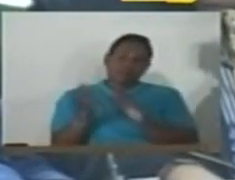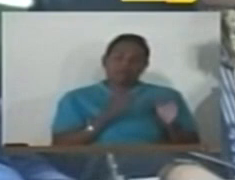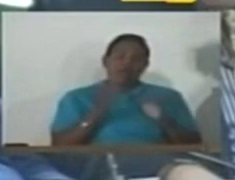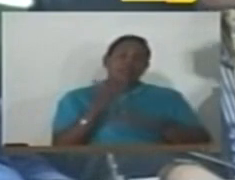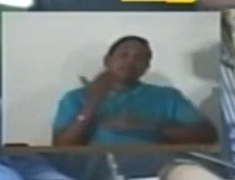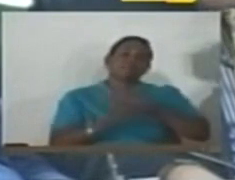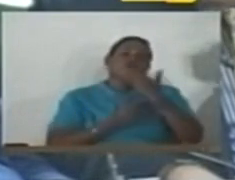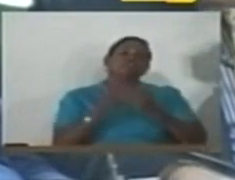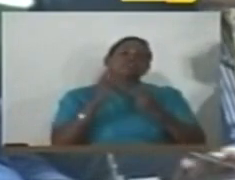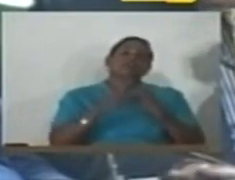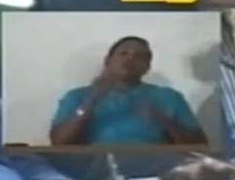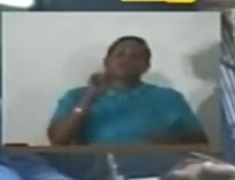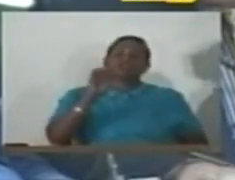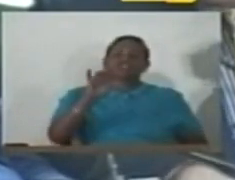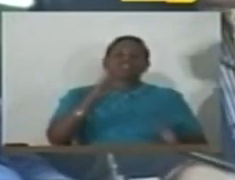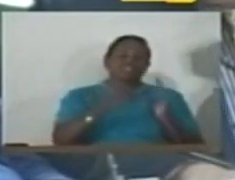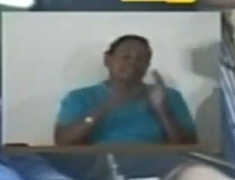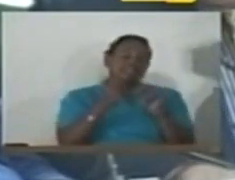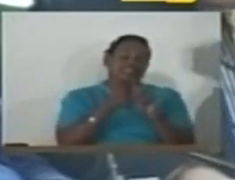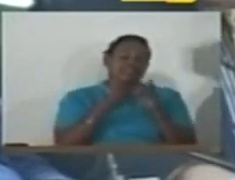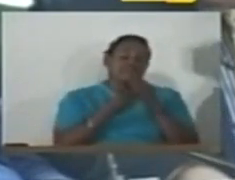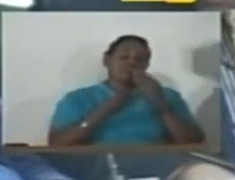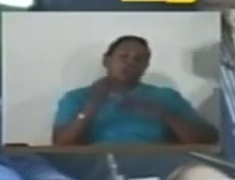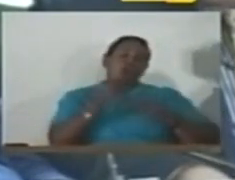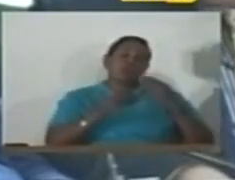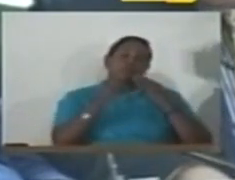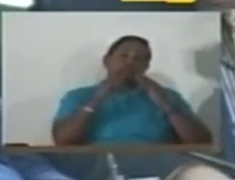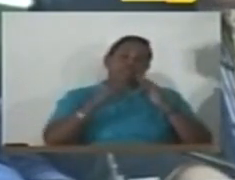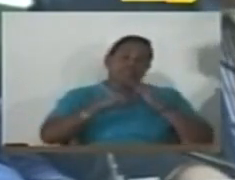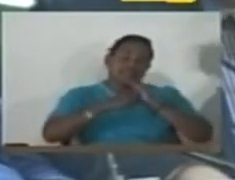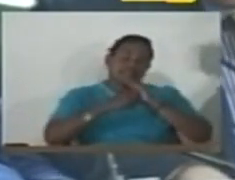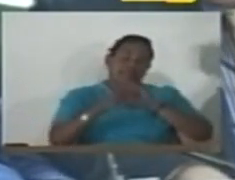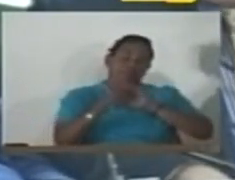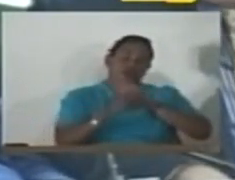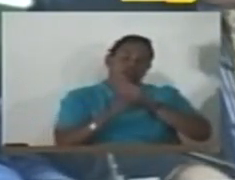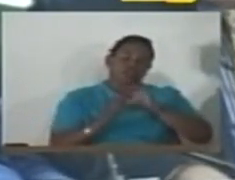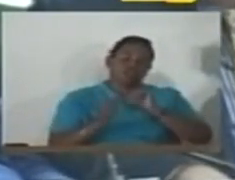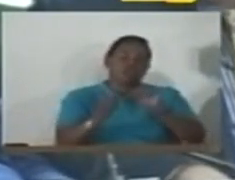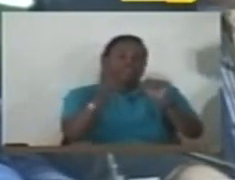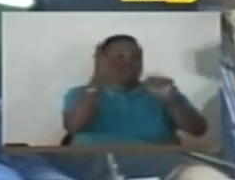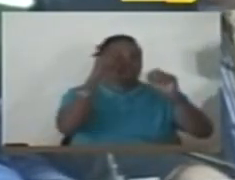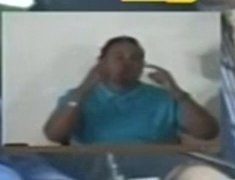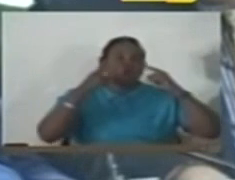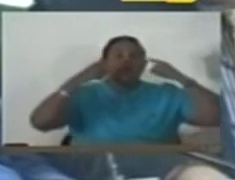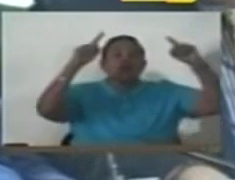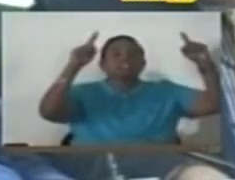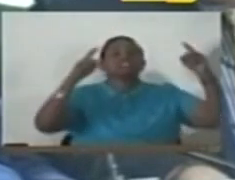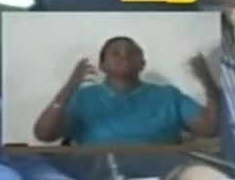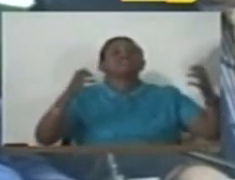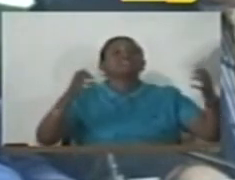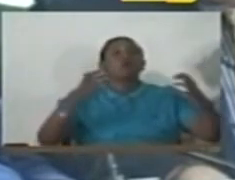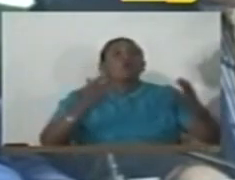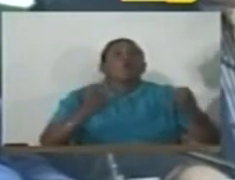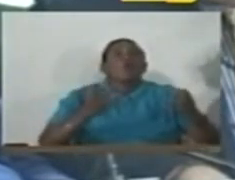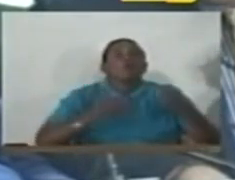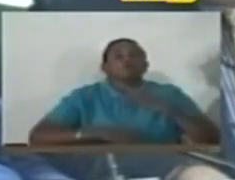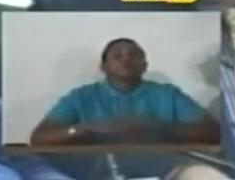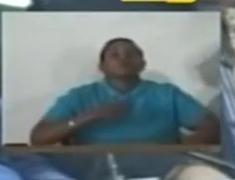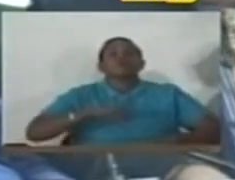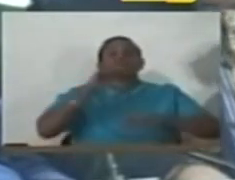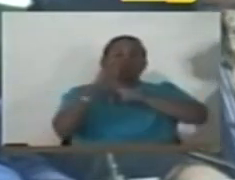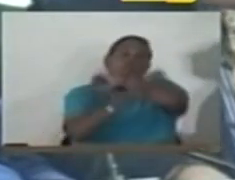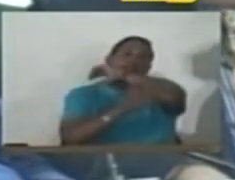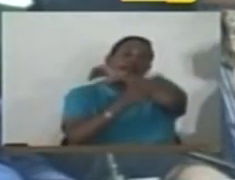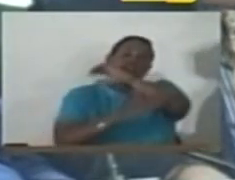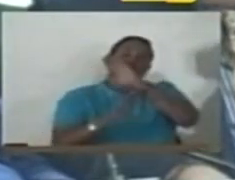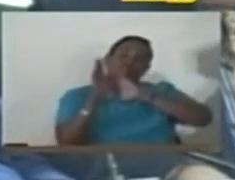and the logistics-centered economy as a key policy strategy for achieving the desired outcomes of the National Development